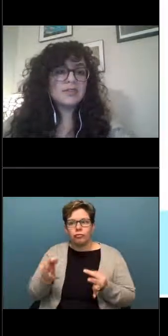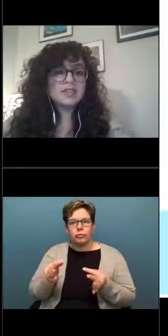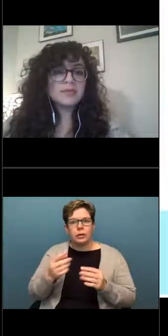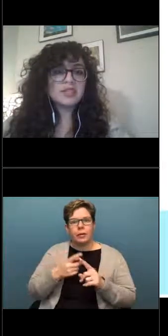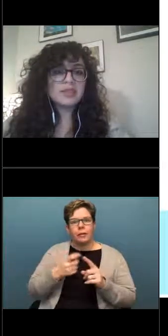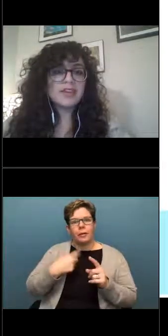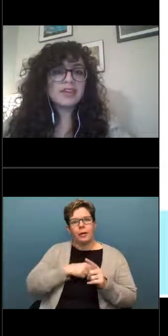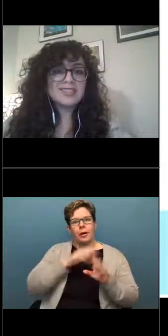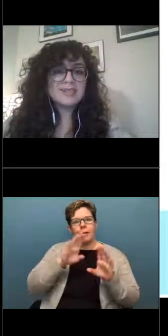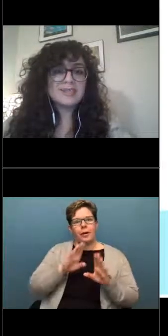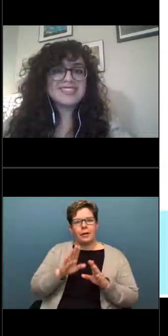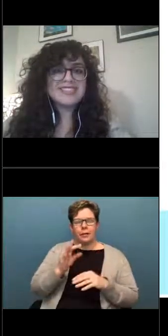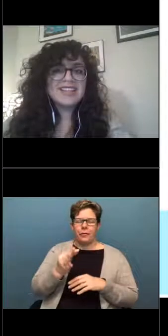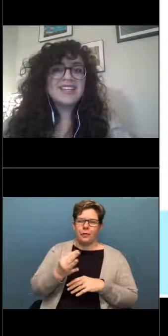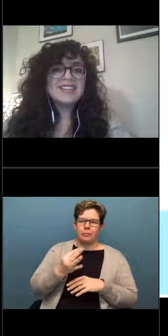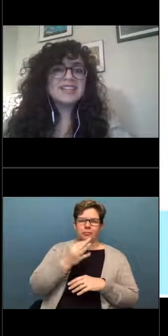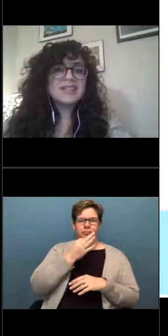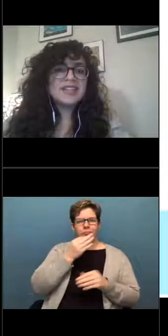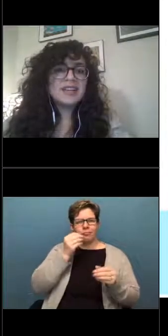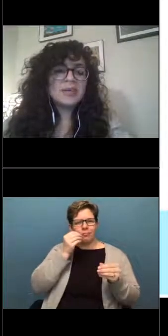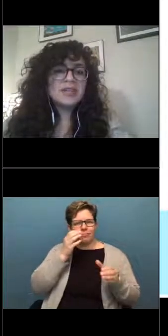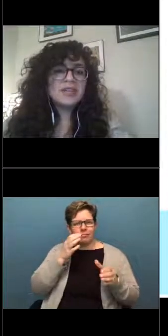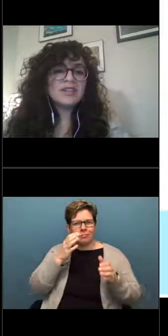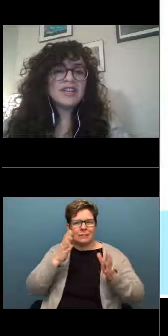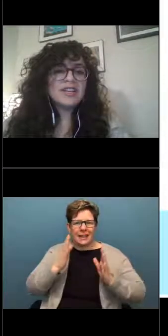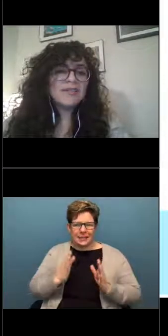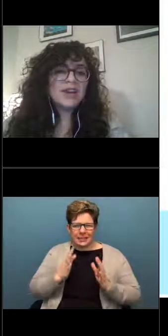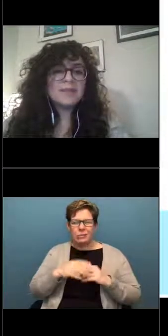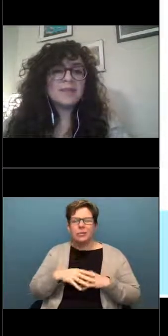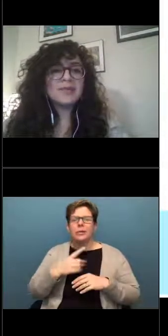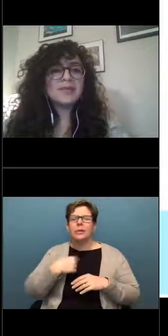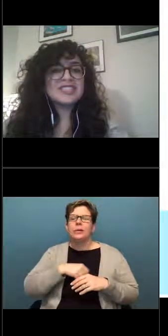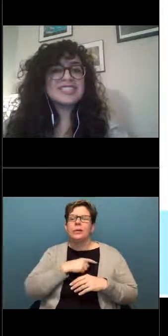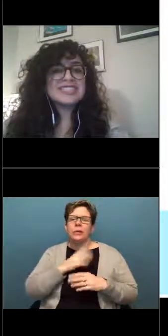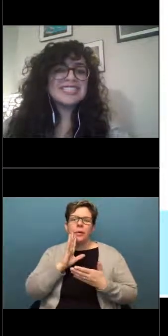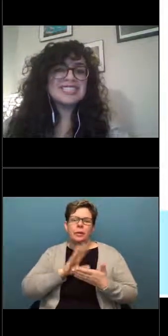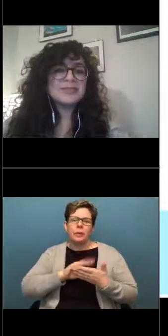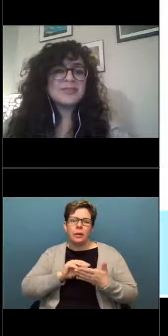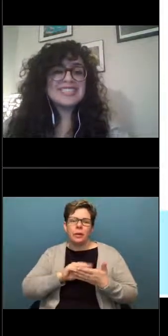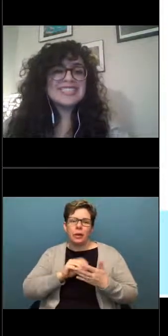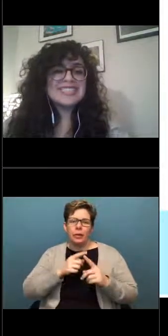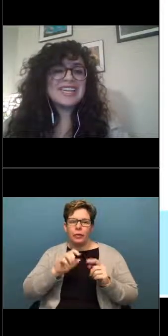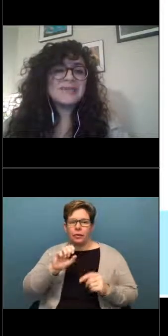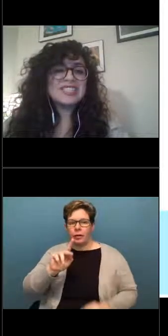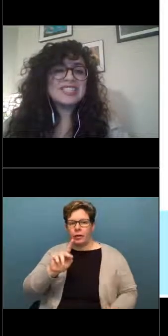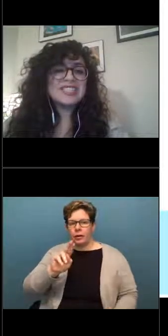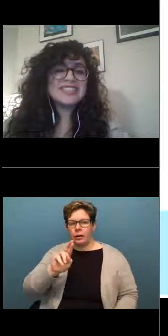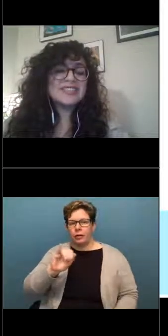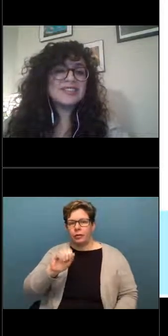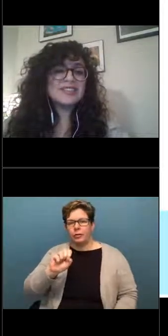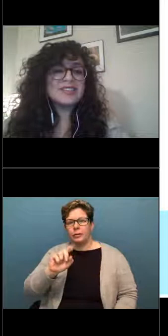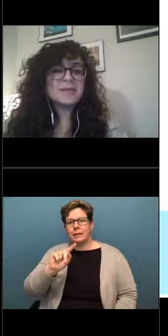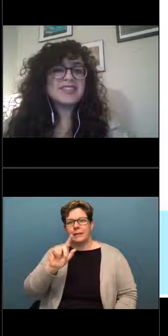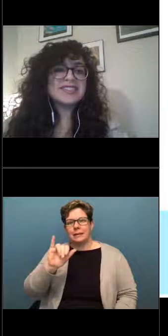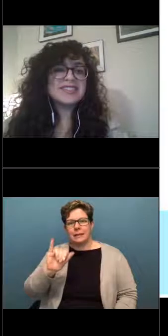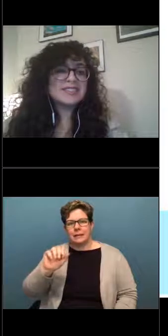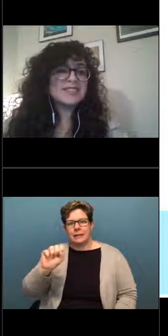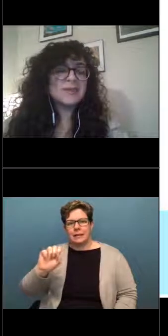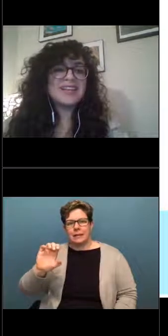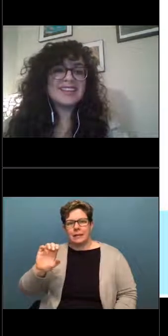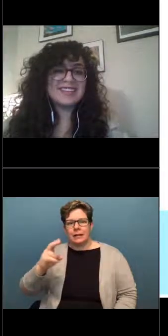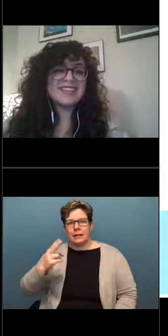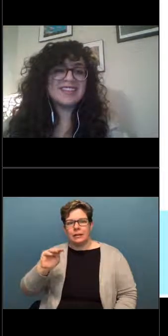our wonderful subject matter experts. So today we'll be learning from Kristy Schmidt. She is a nurse